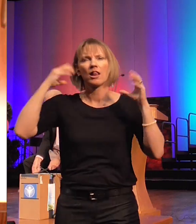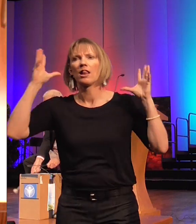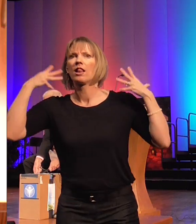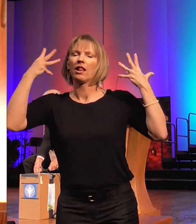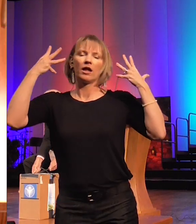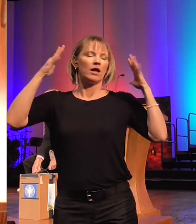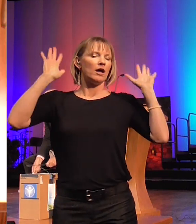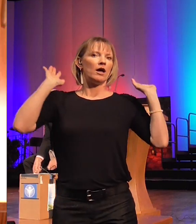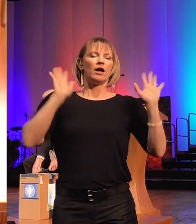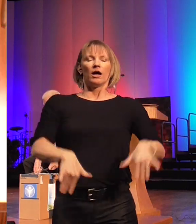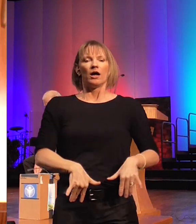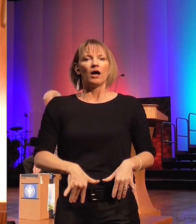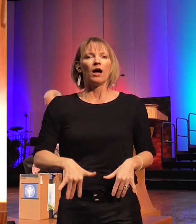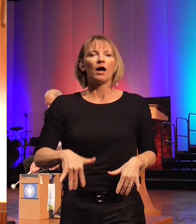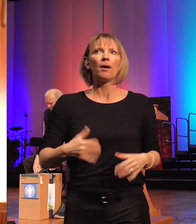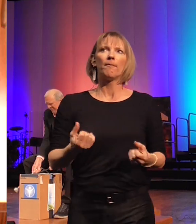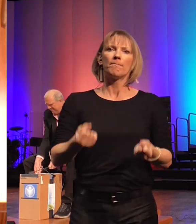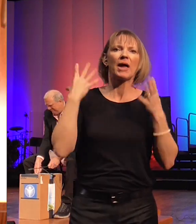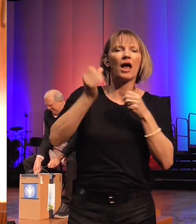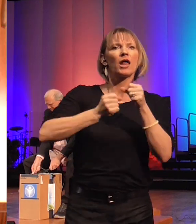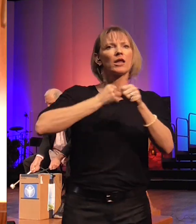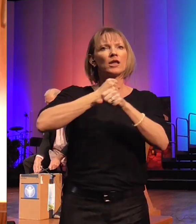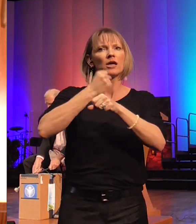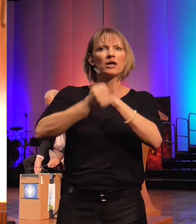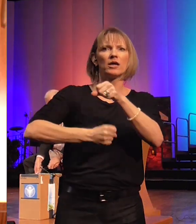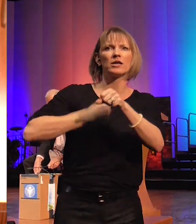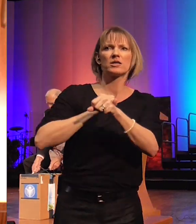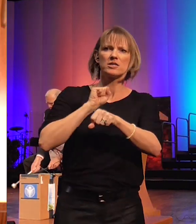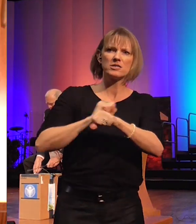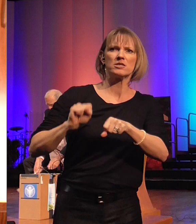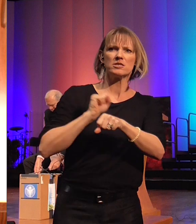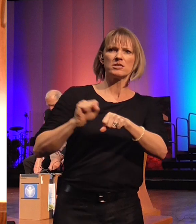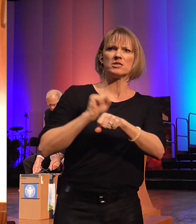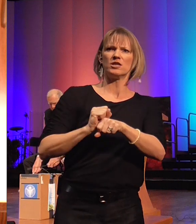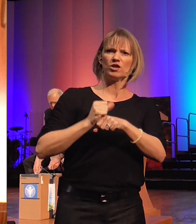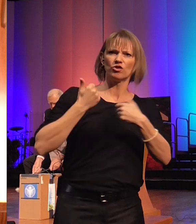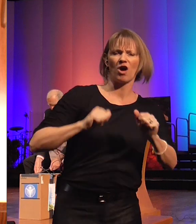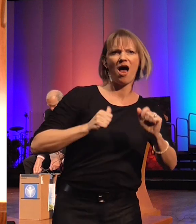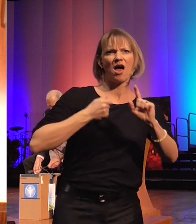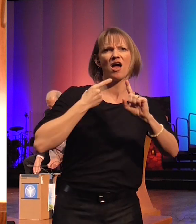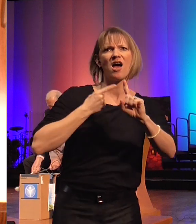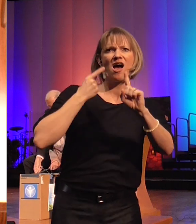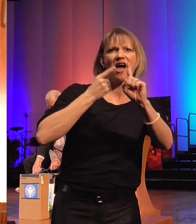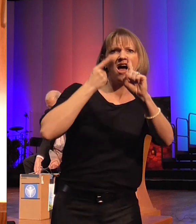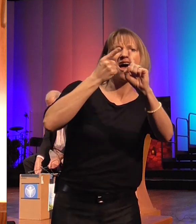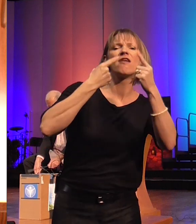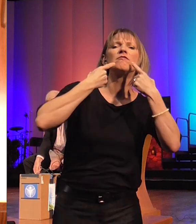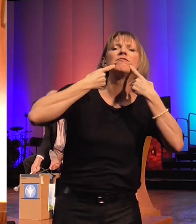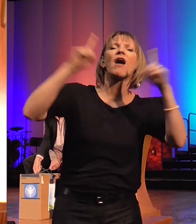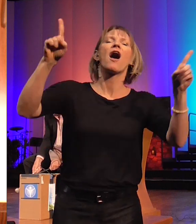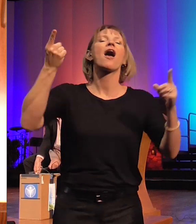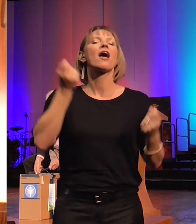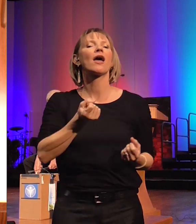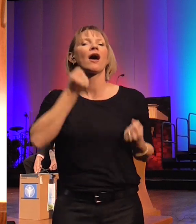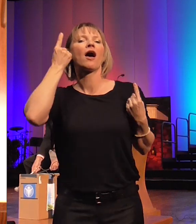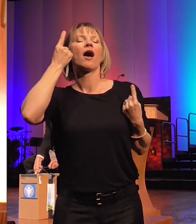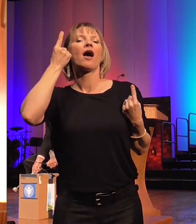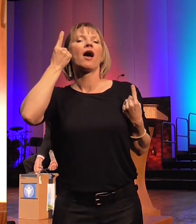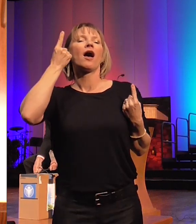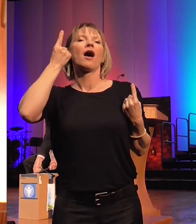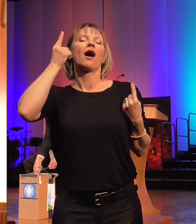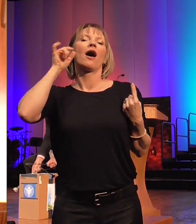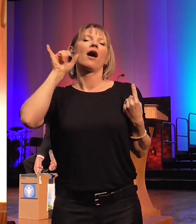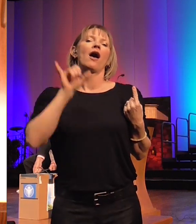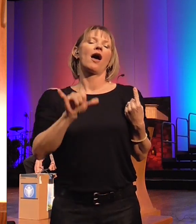But after many years and miles, I finally come to realize I